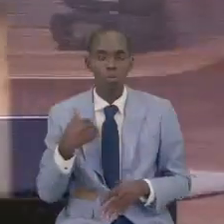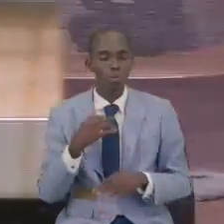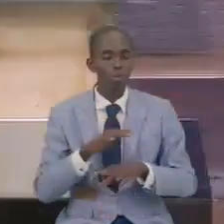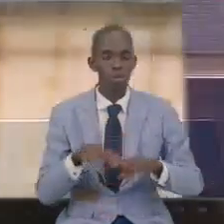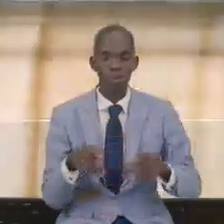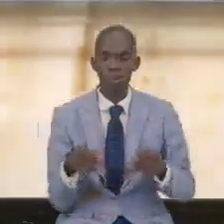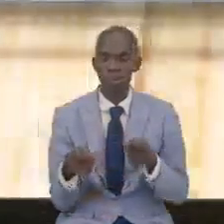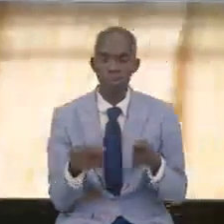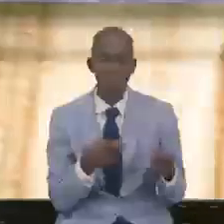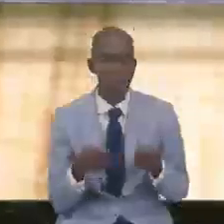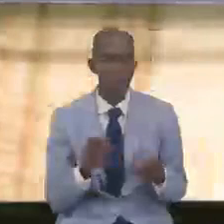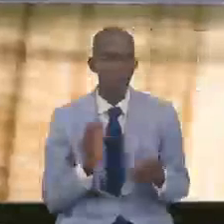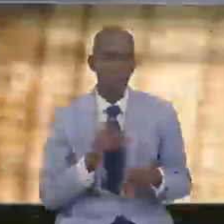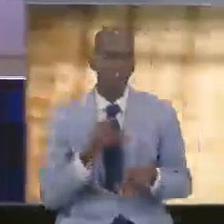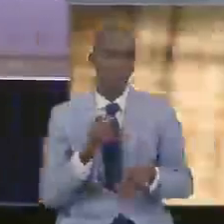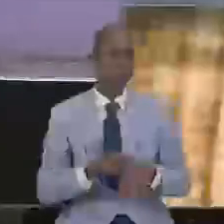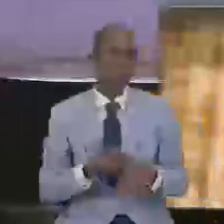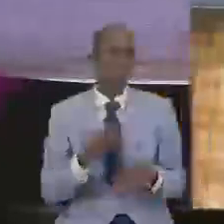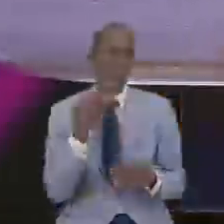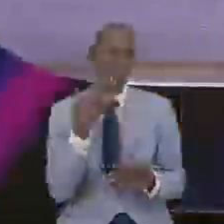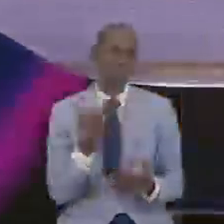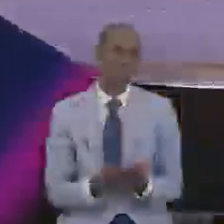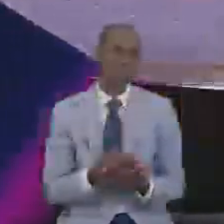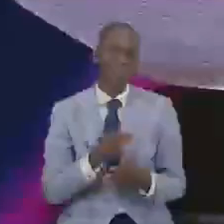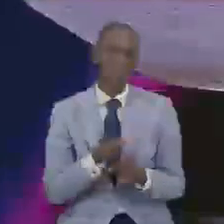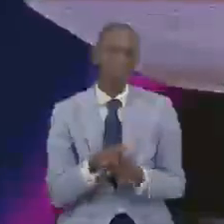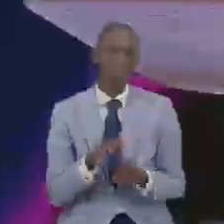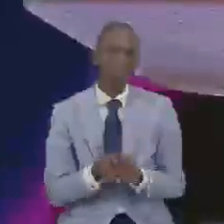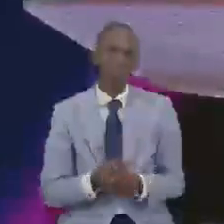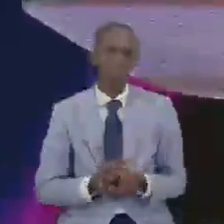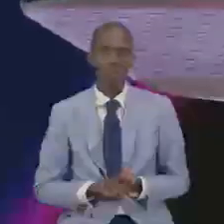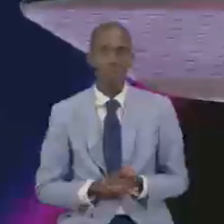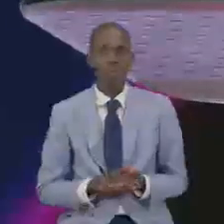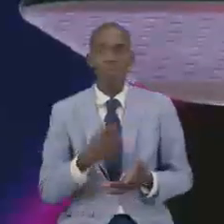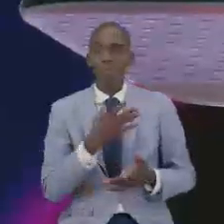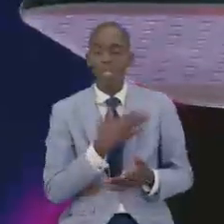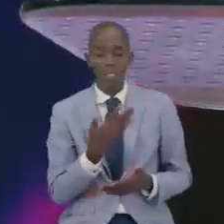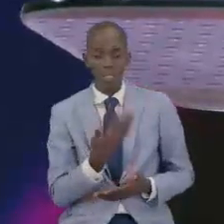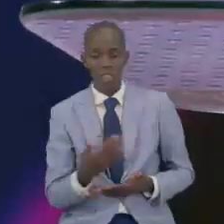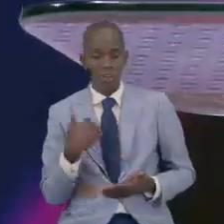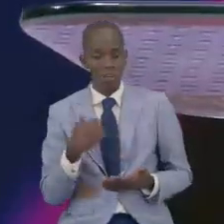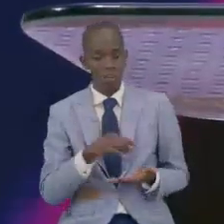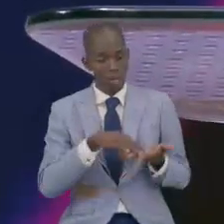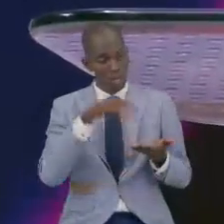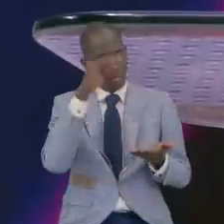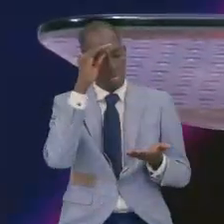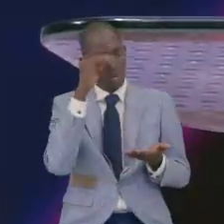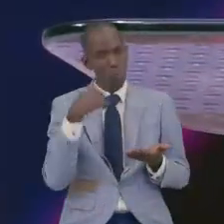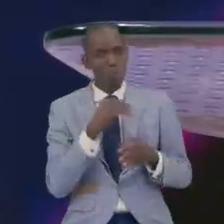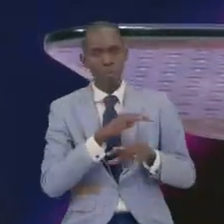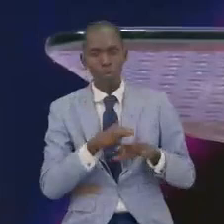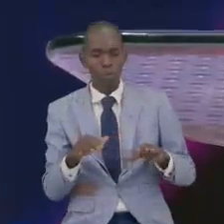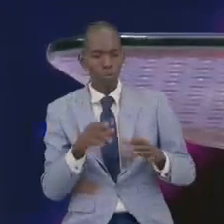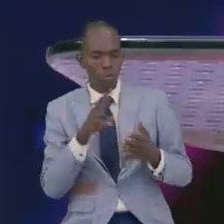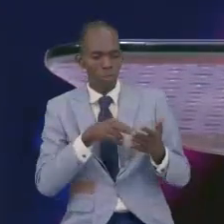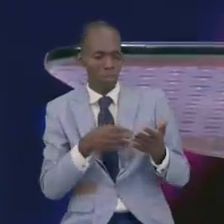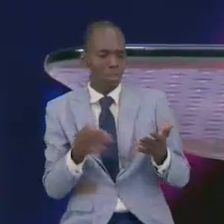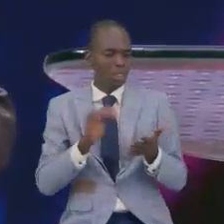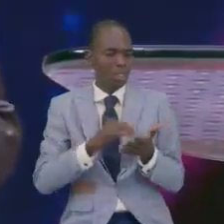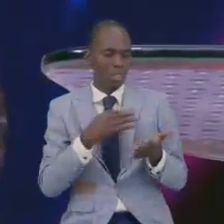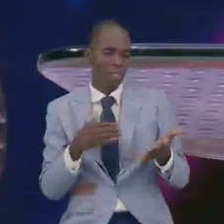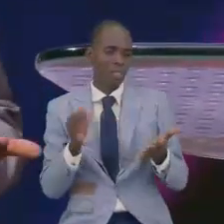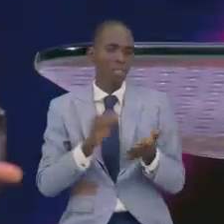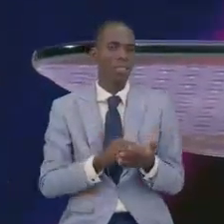our time very well. And the things we learn, we don't go over them.